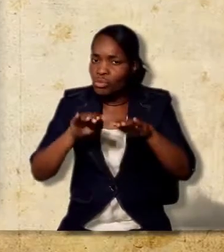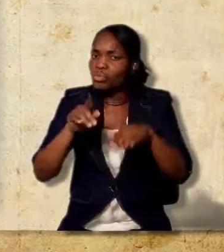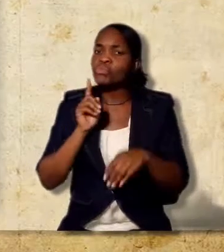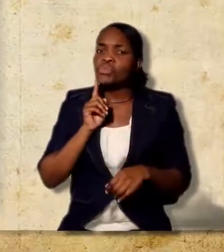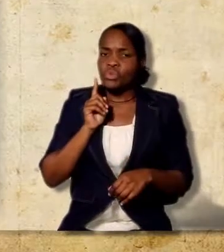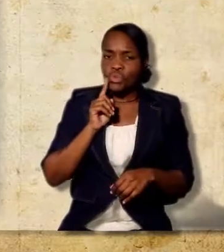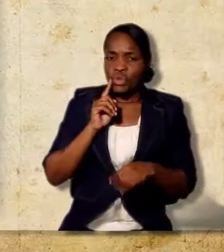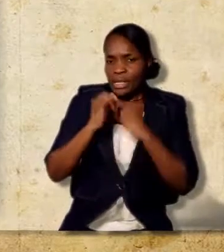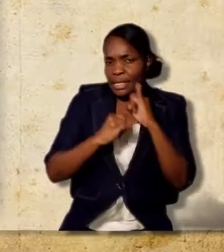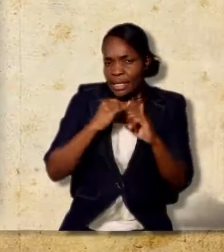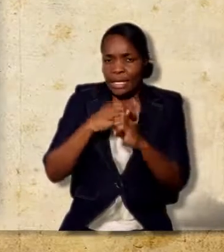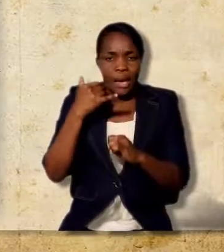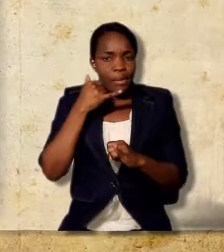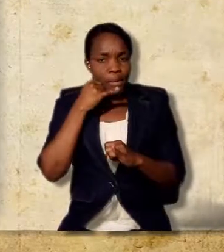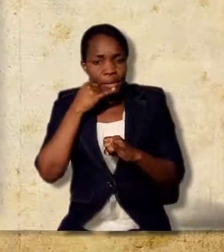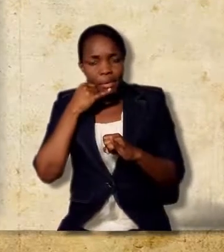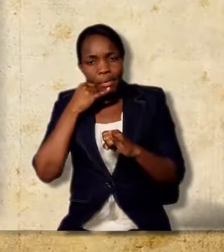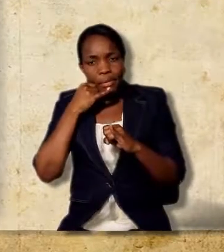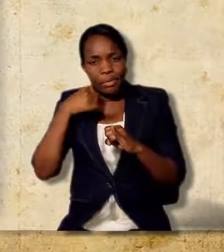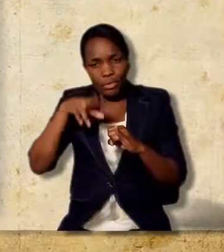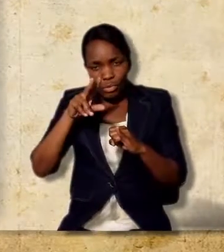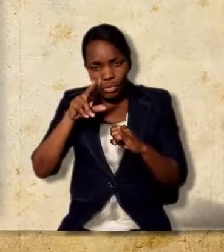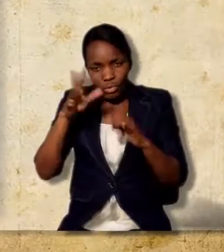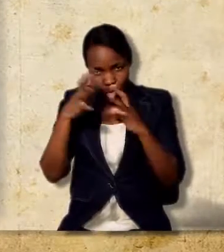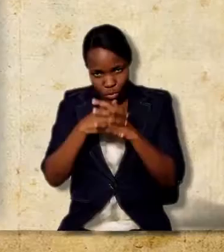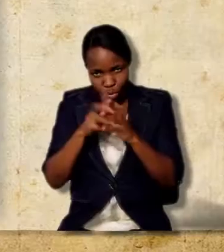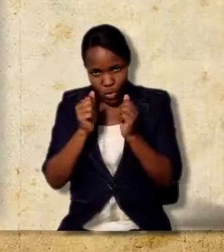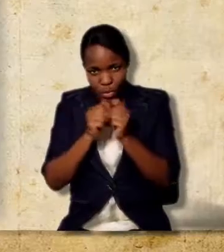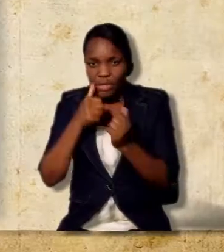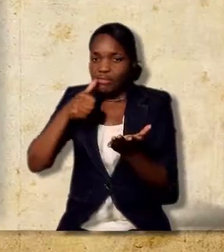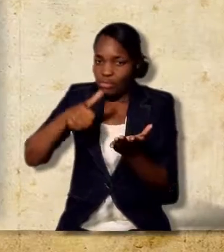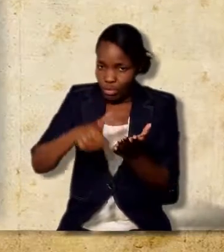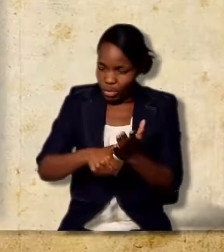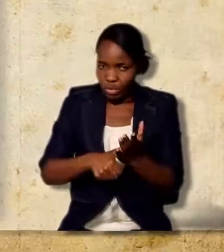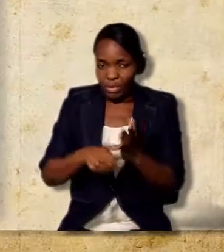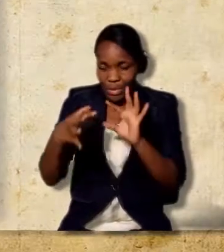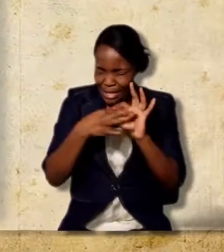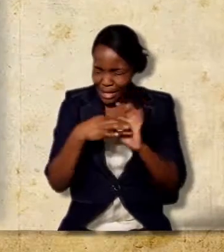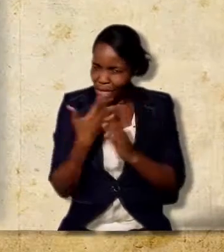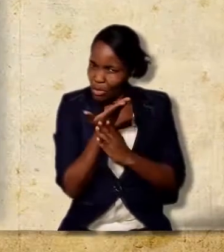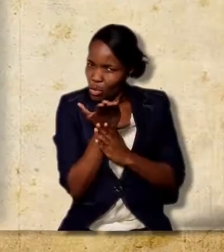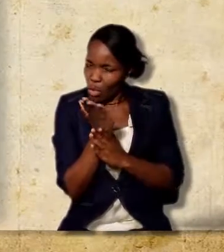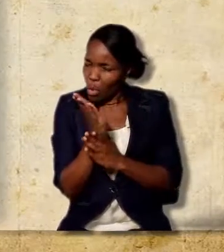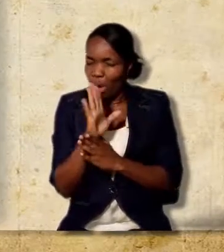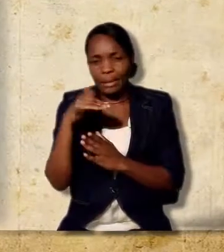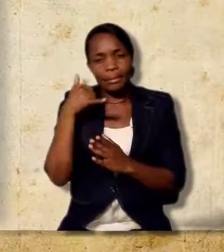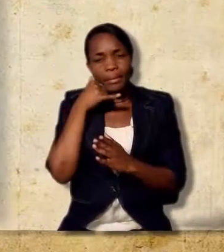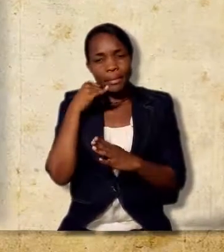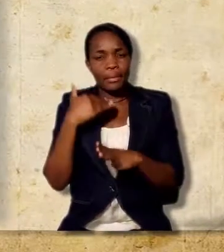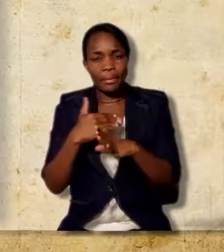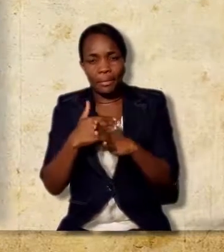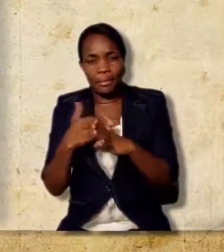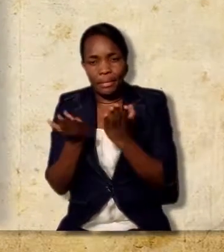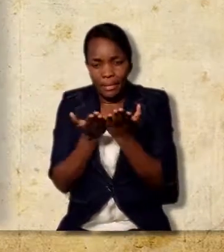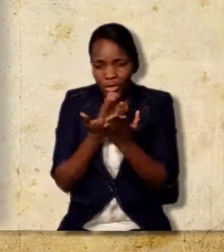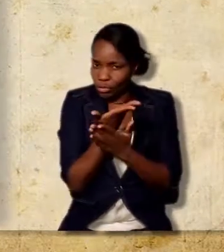the International Telecommunication Union and Universal Postal Union, linking all telecommunication